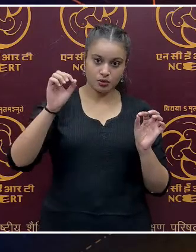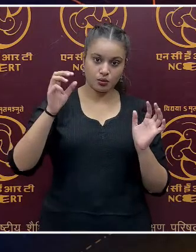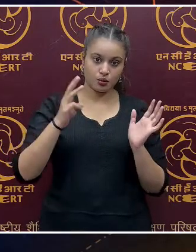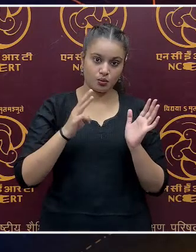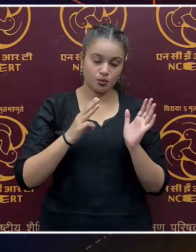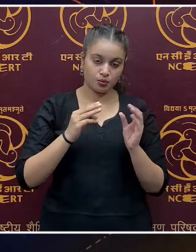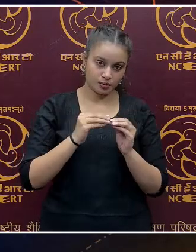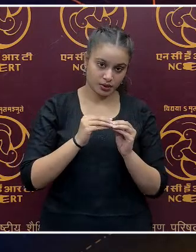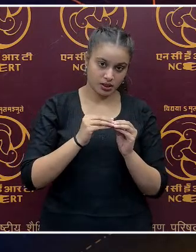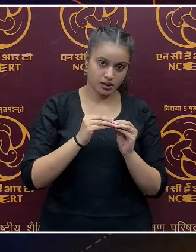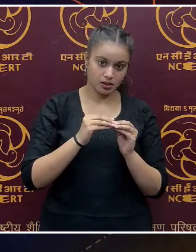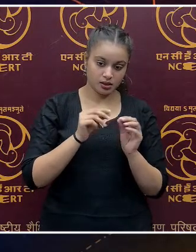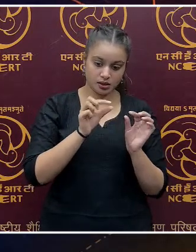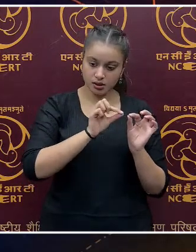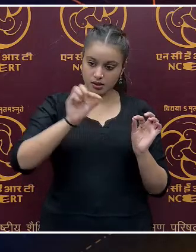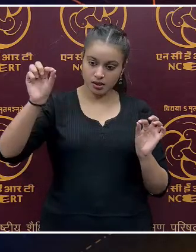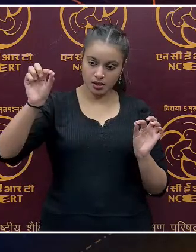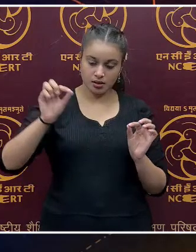B line.